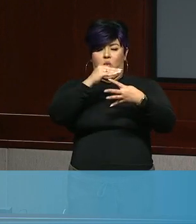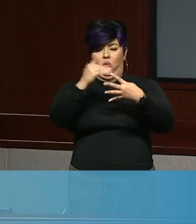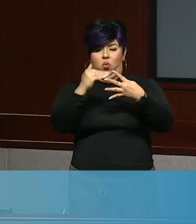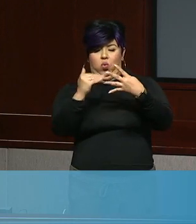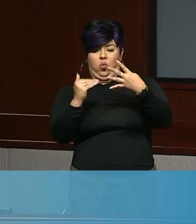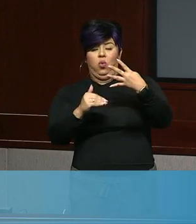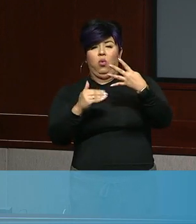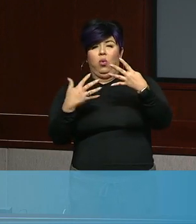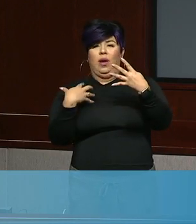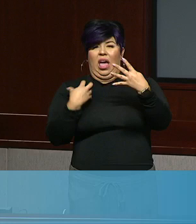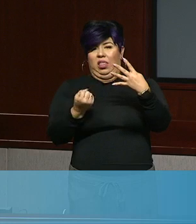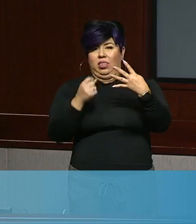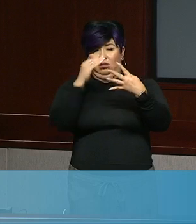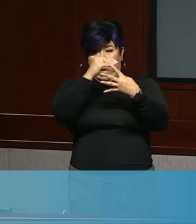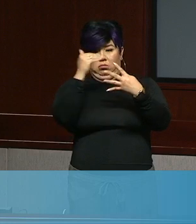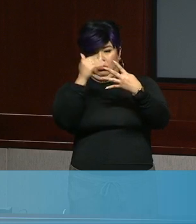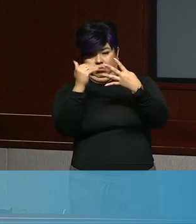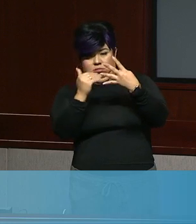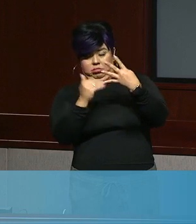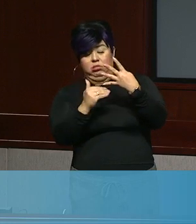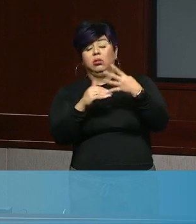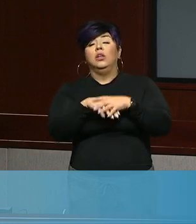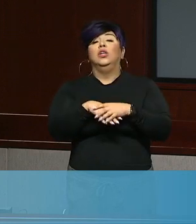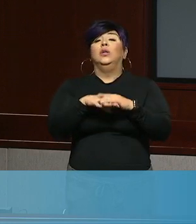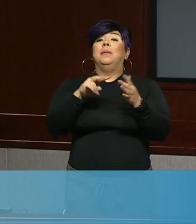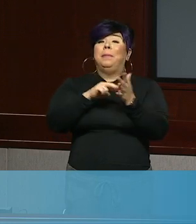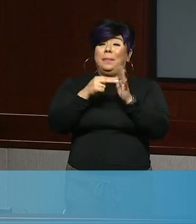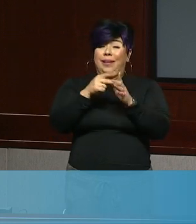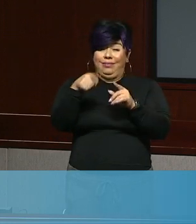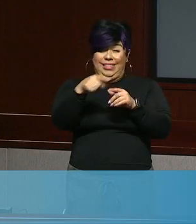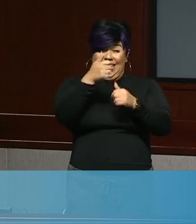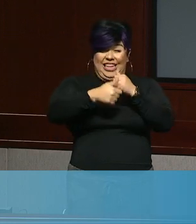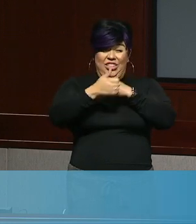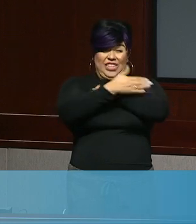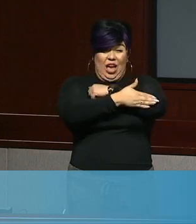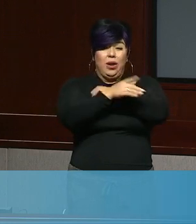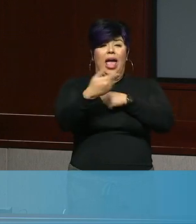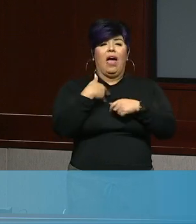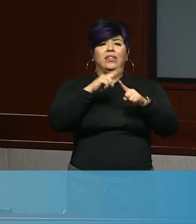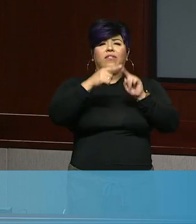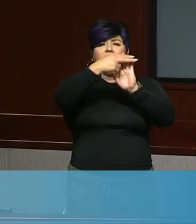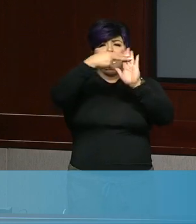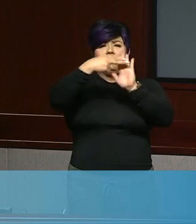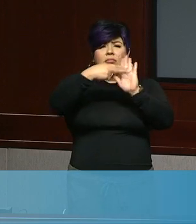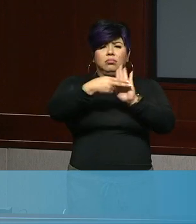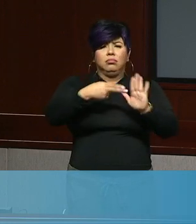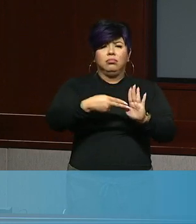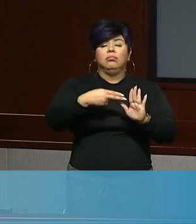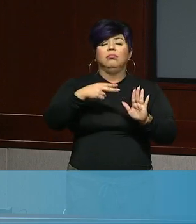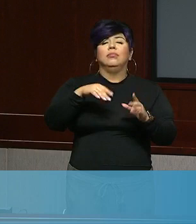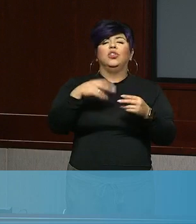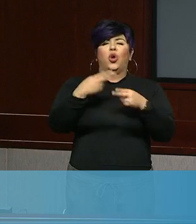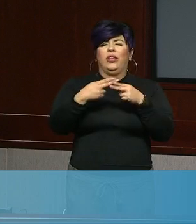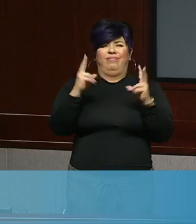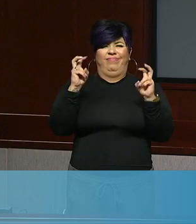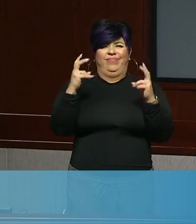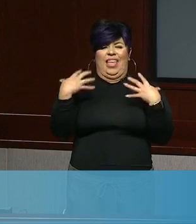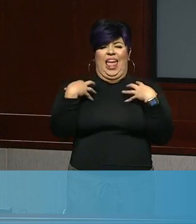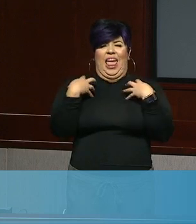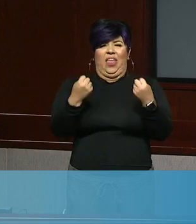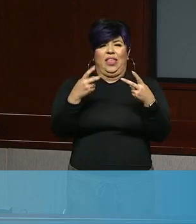this means is that each county's census tracts have been ranked using the California Healthy Places Index based